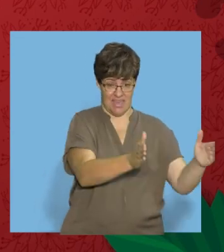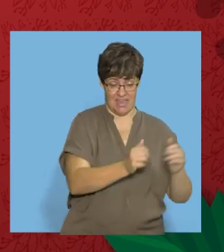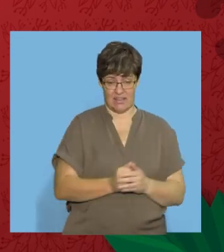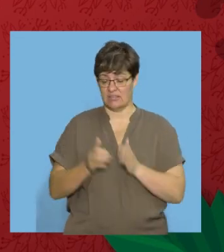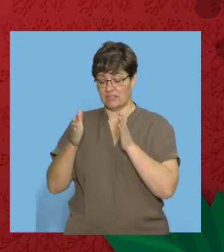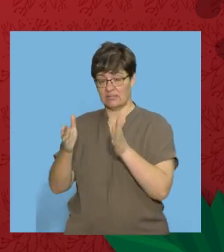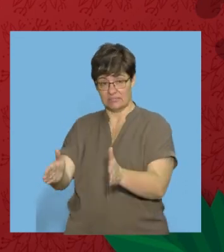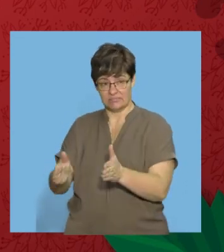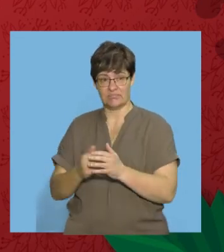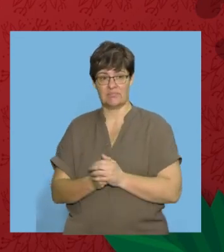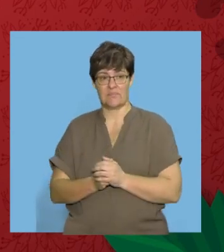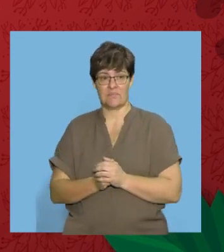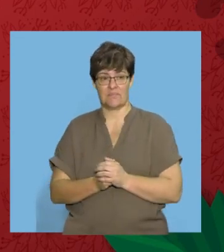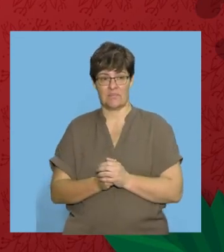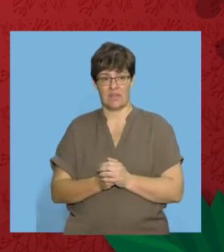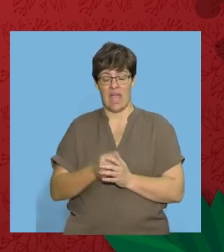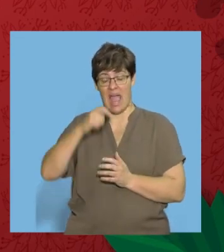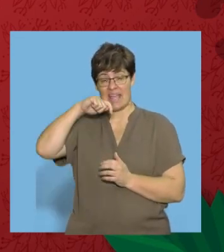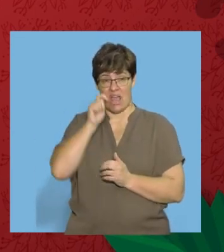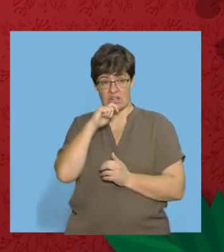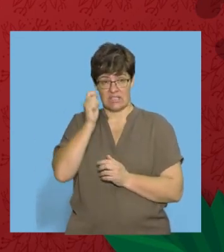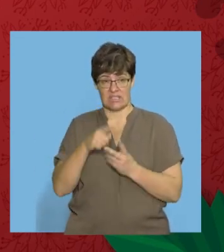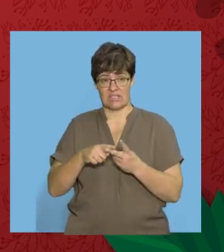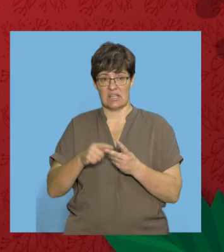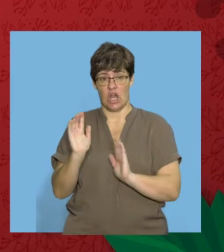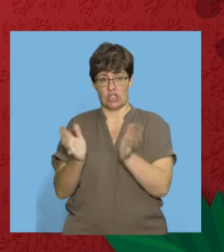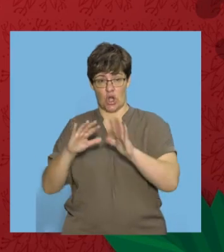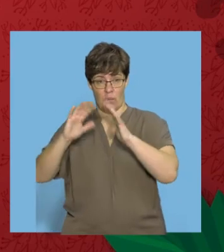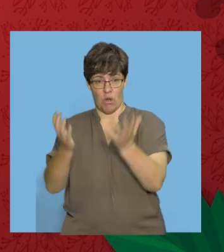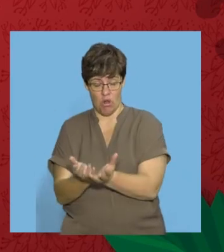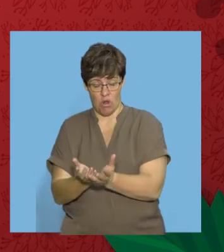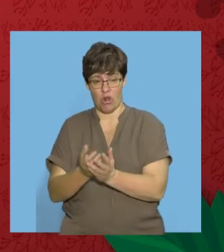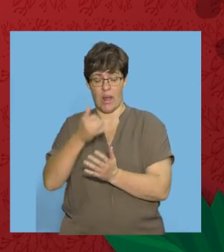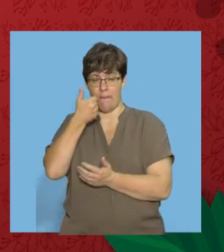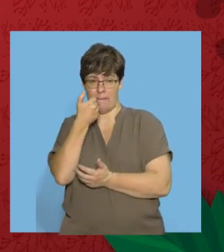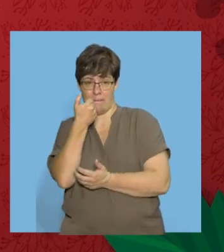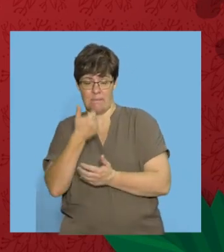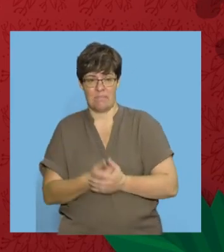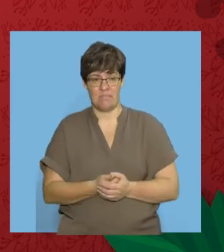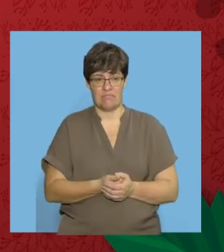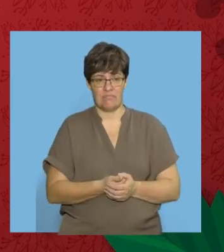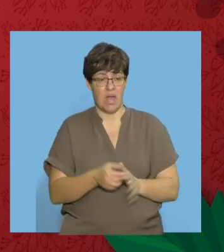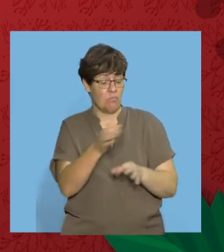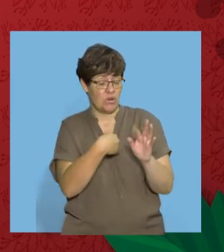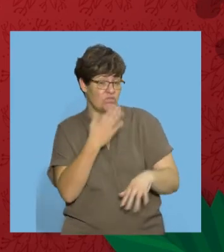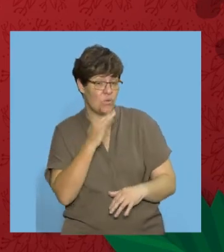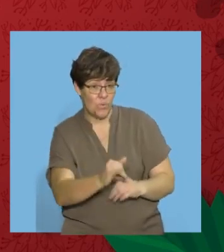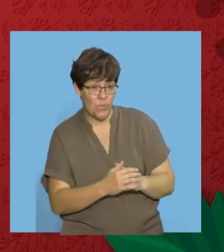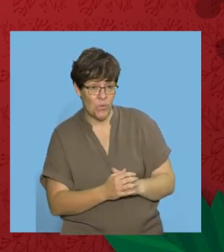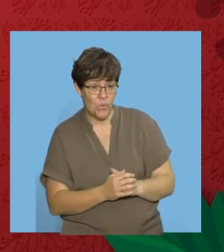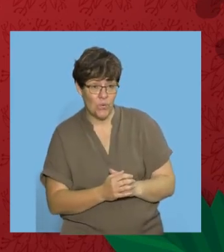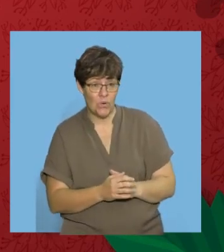say, Carrots, Suckerball, Pipe. A present for whom? Say,